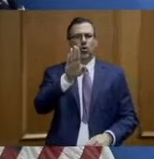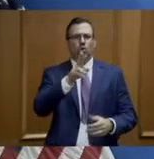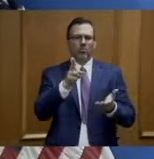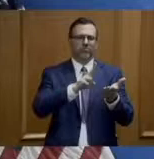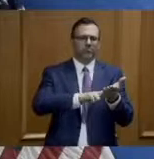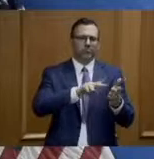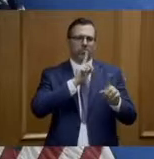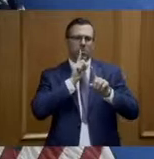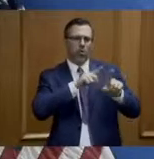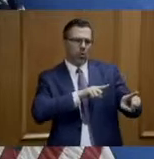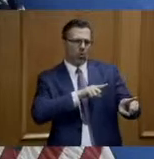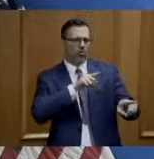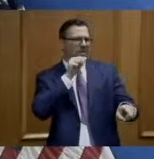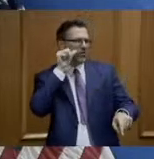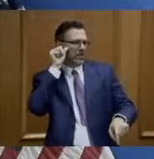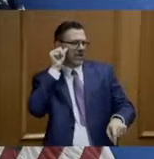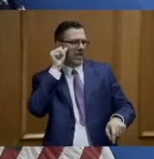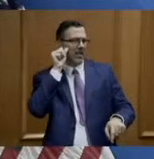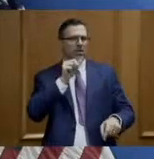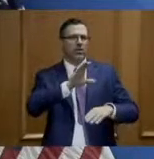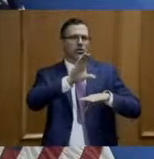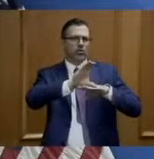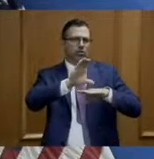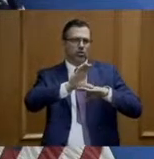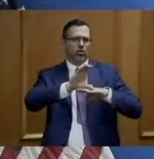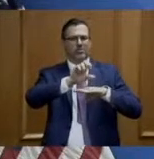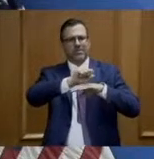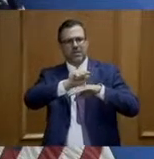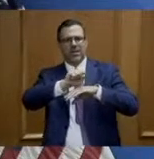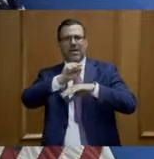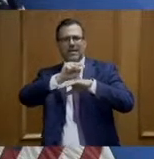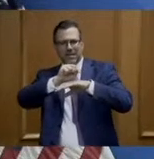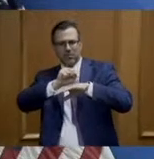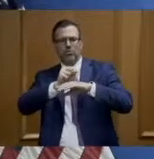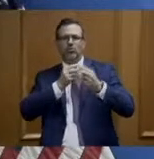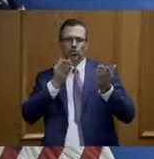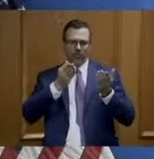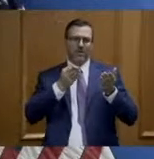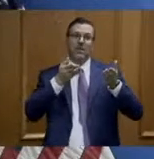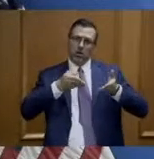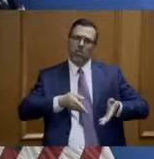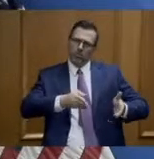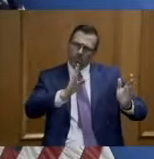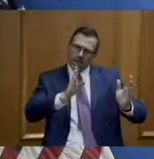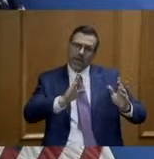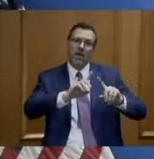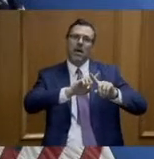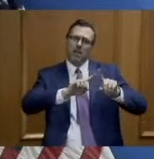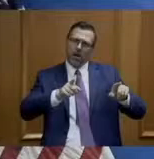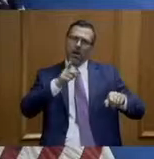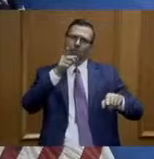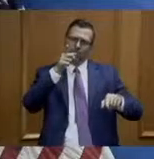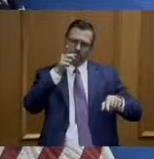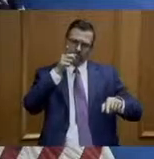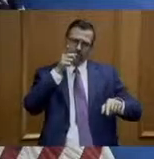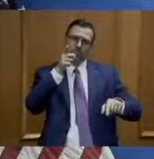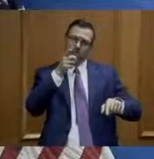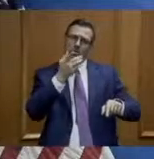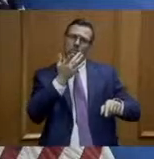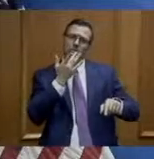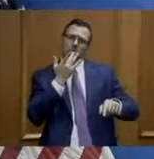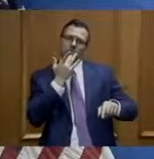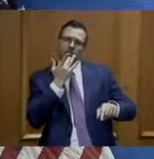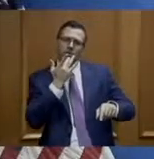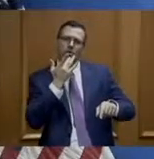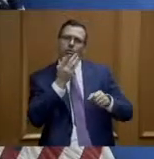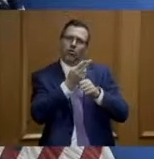yesterday, religious services are now allowed, although it's encouraged that services would still be